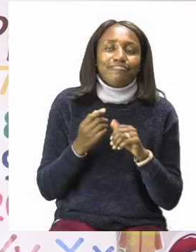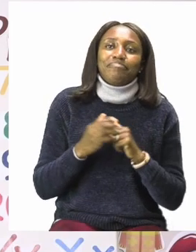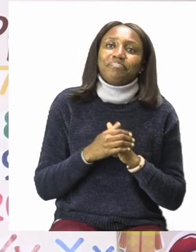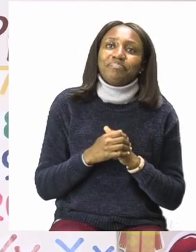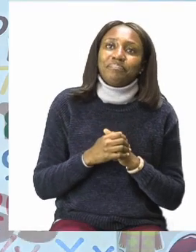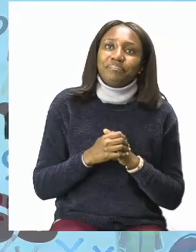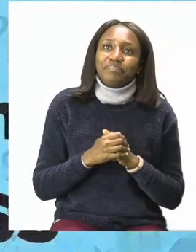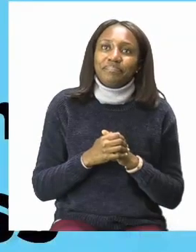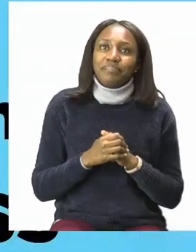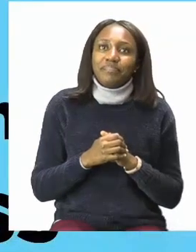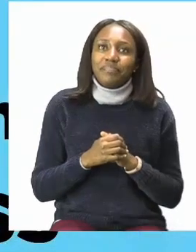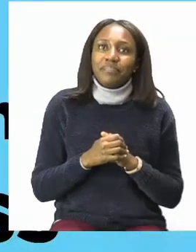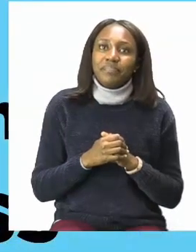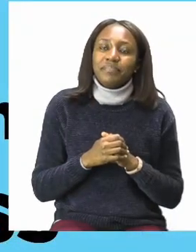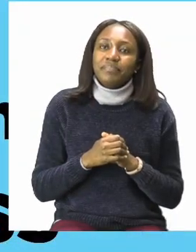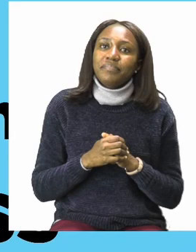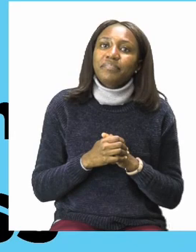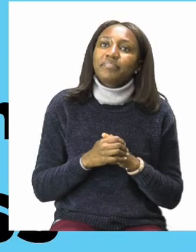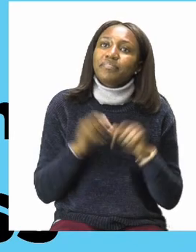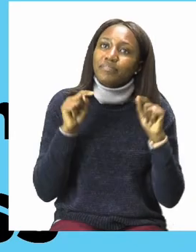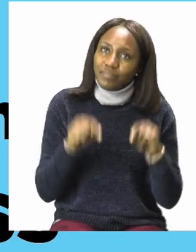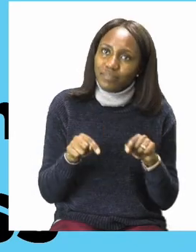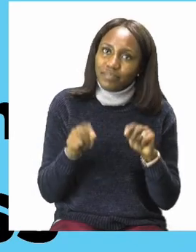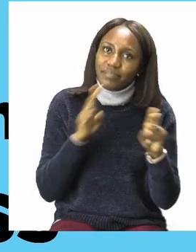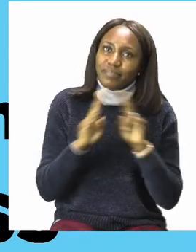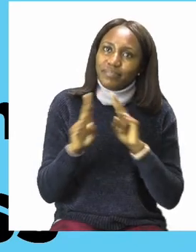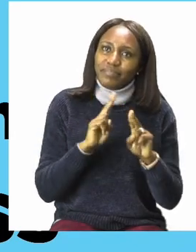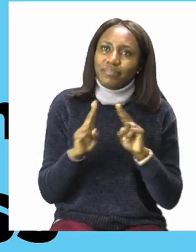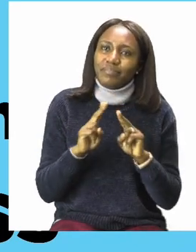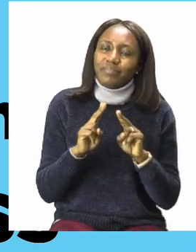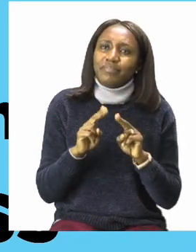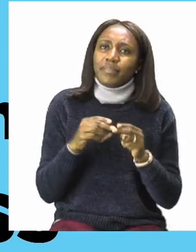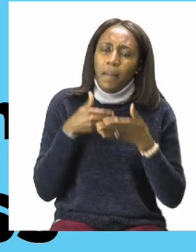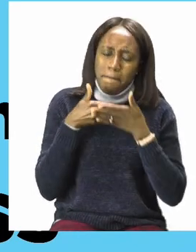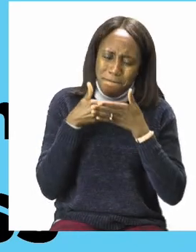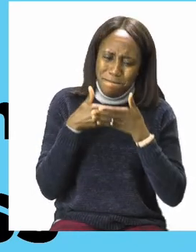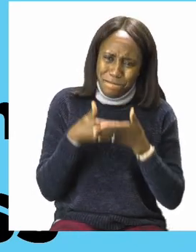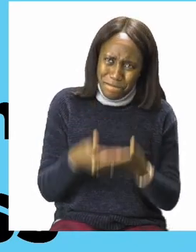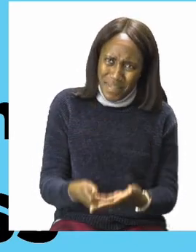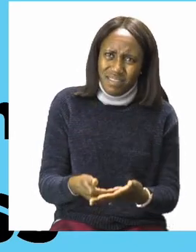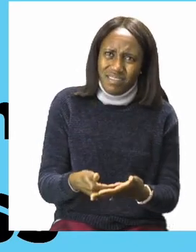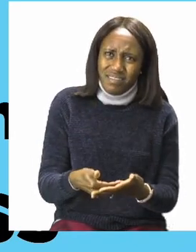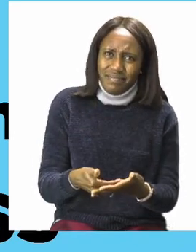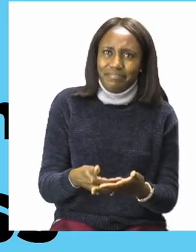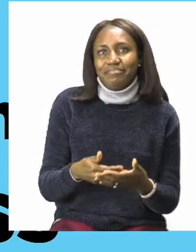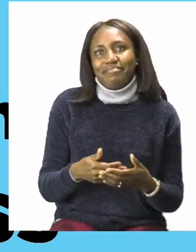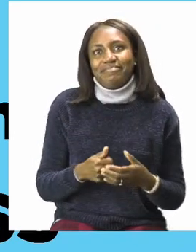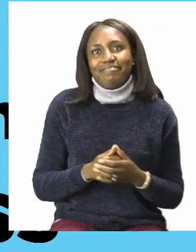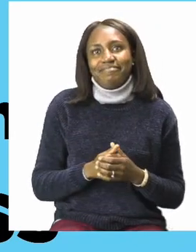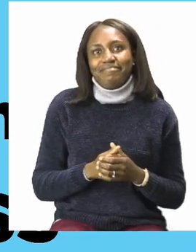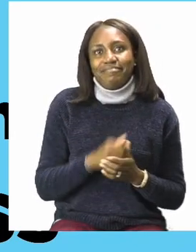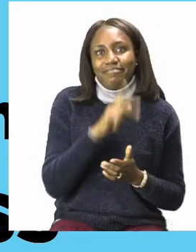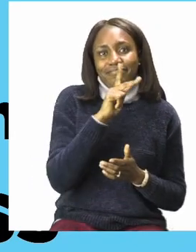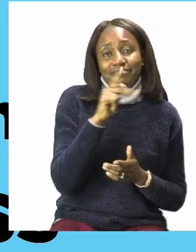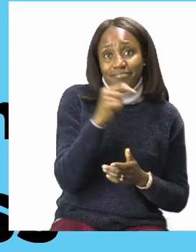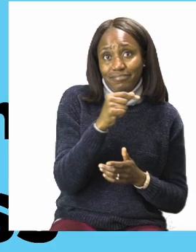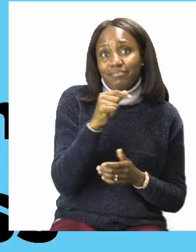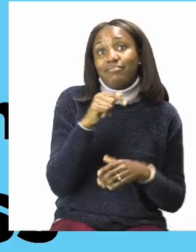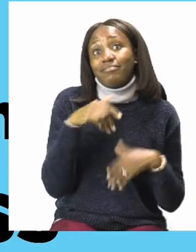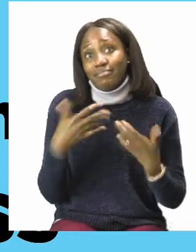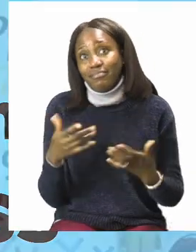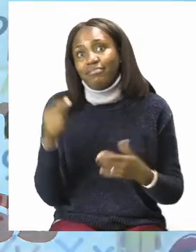you touch anything else. For today's lesson, we will be doing mass, kgs